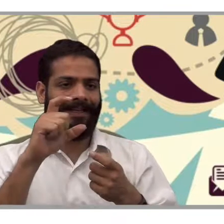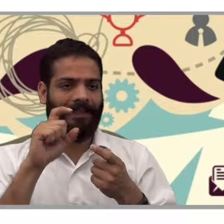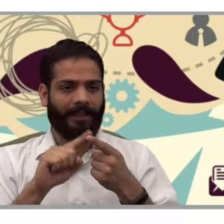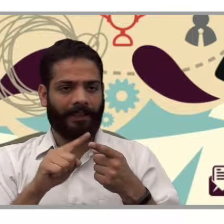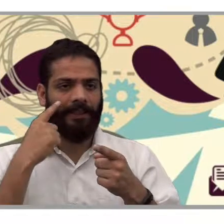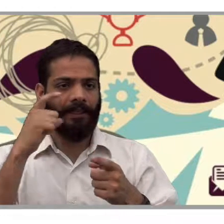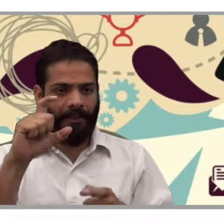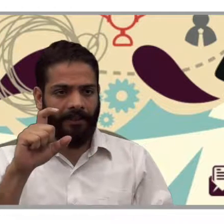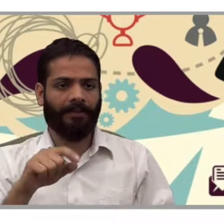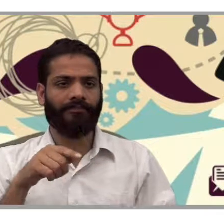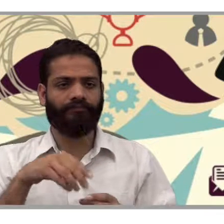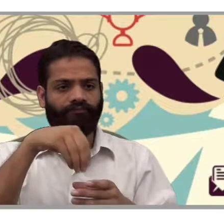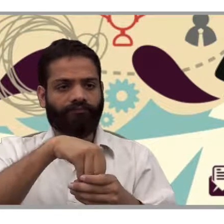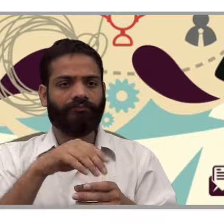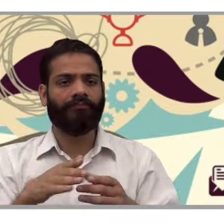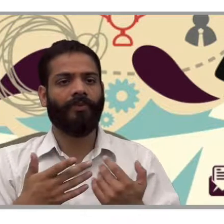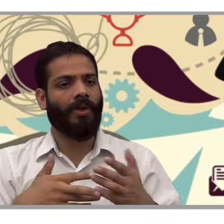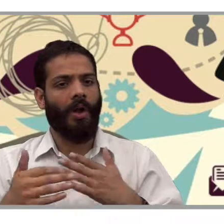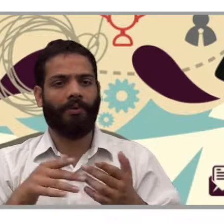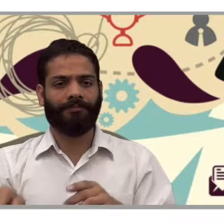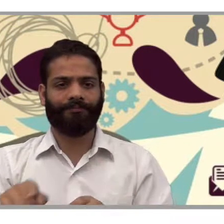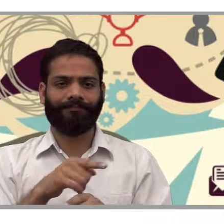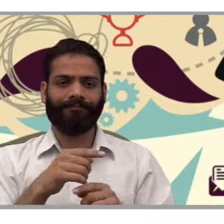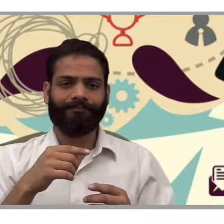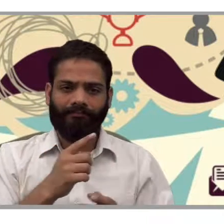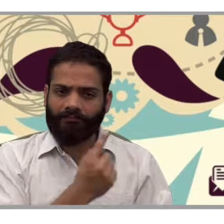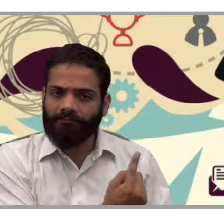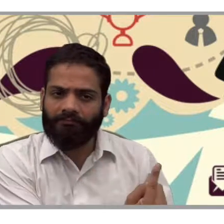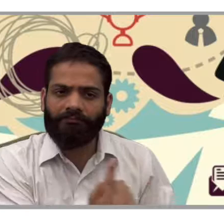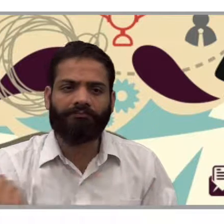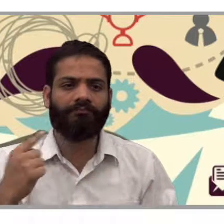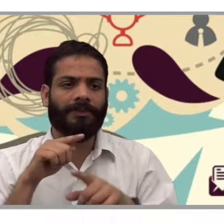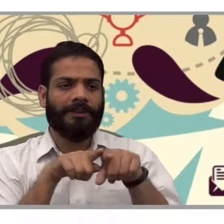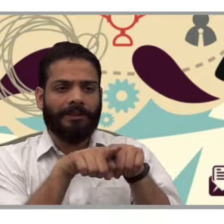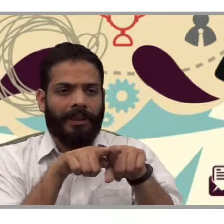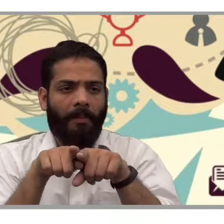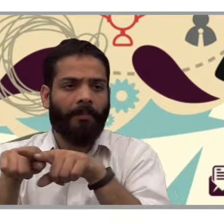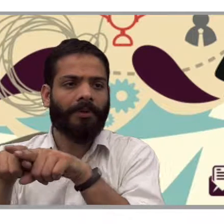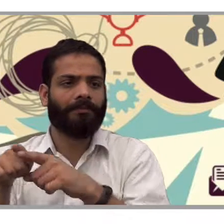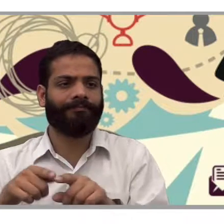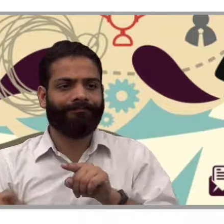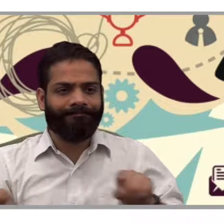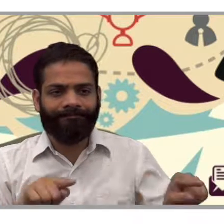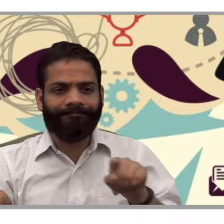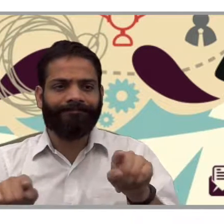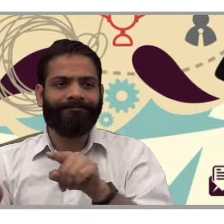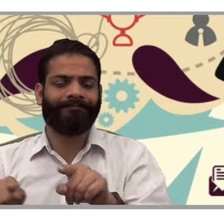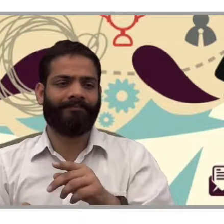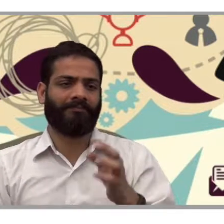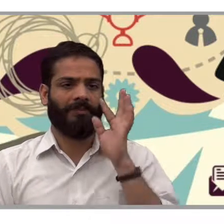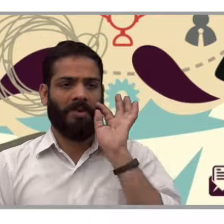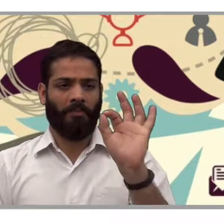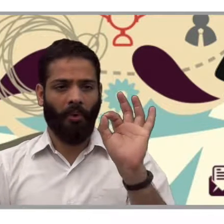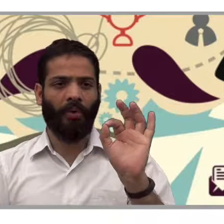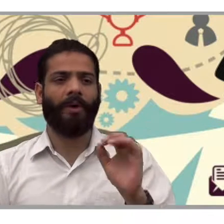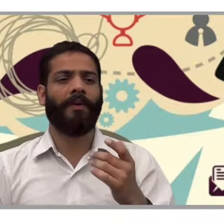In Indian Sign Language, the relationship between the possessor and the possessed is shown by an index-like sign with